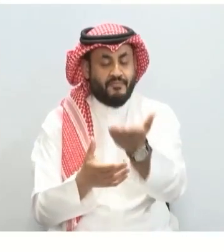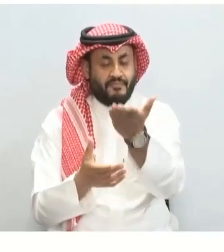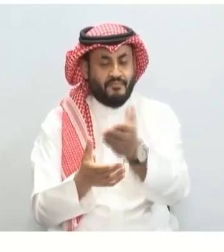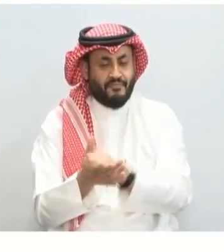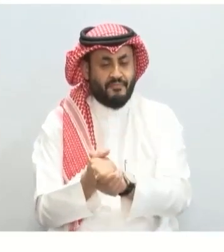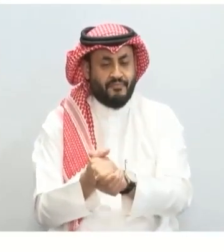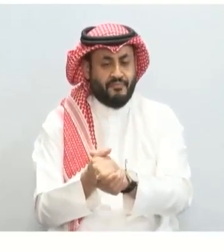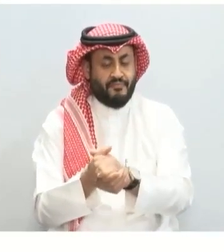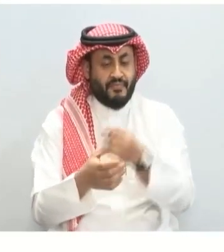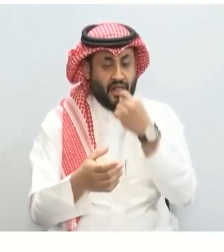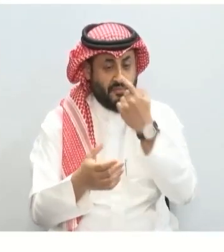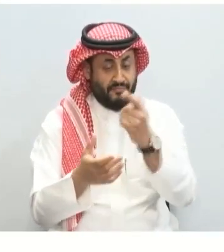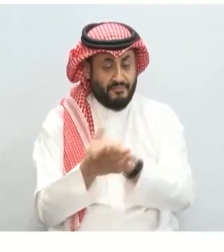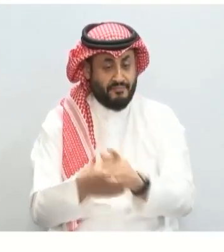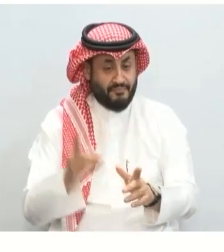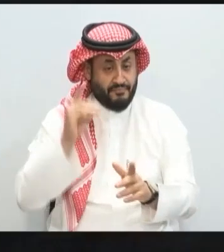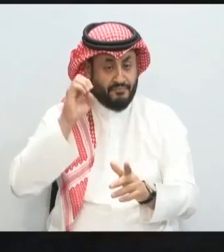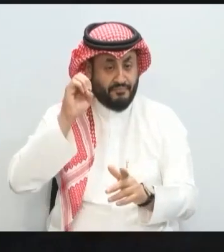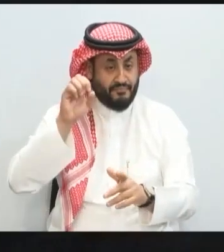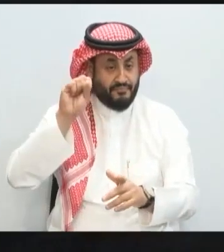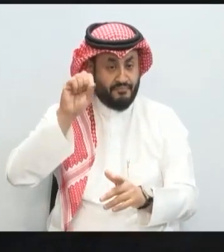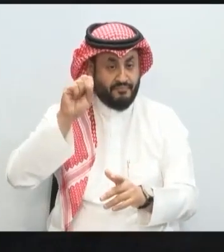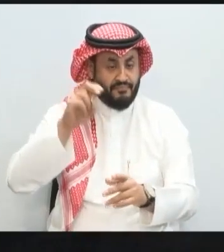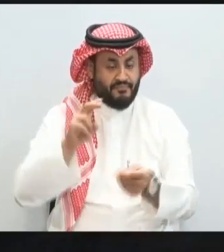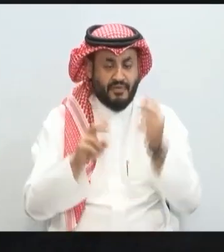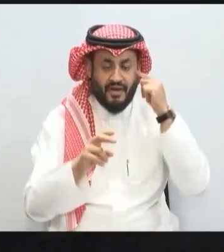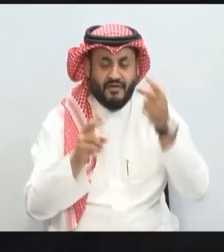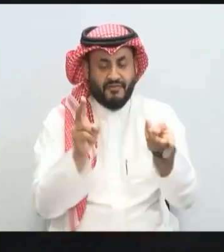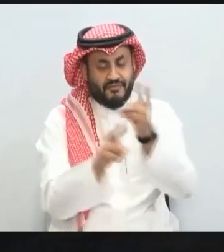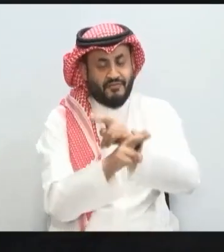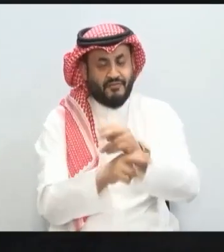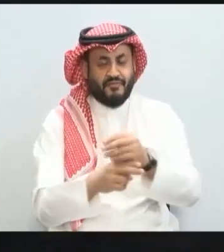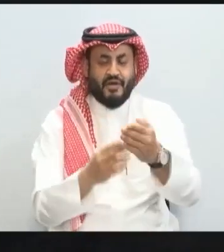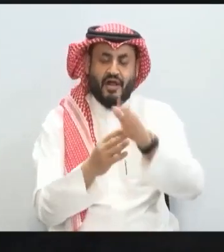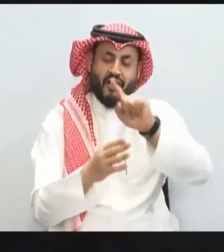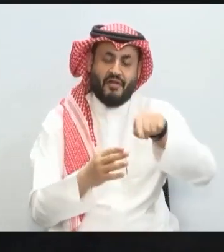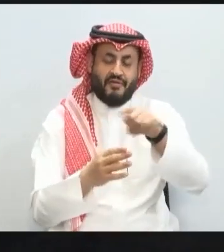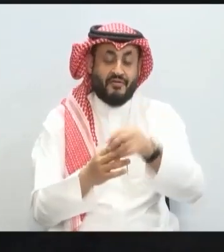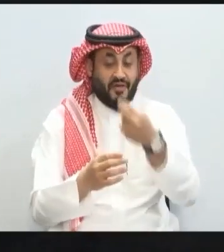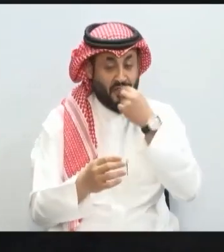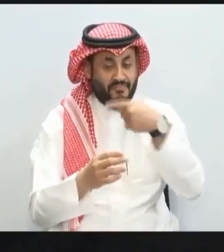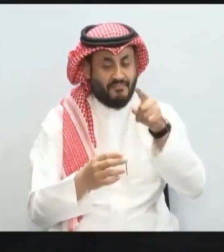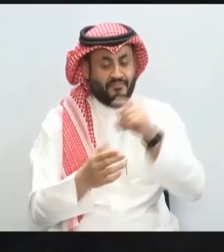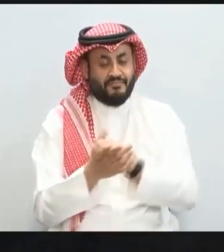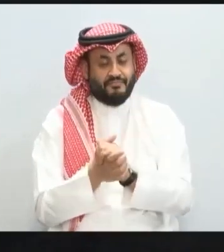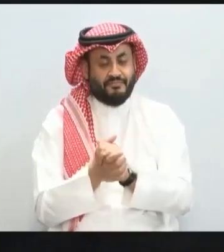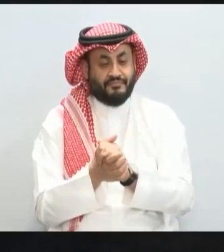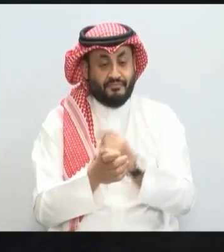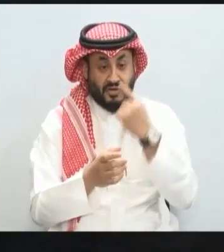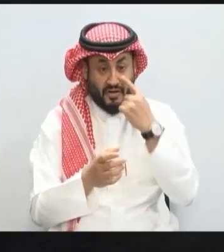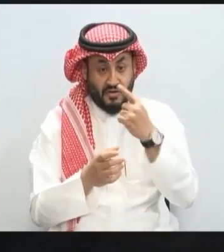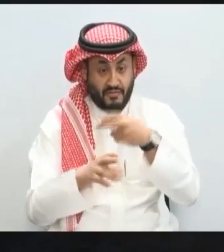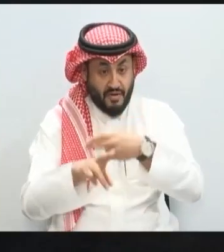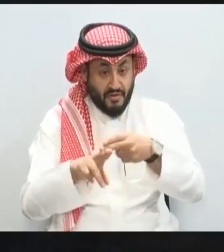to offer dessert here, Nawal couldn't refuse. You can notice here, did you say chocolate